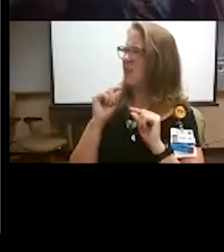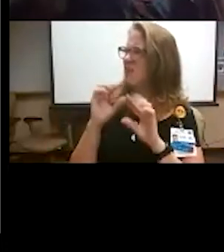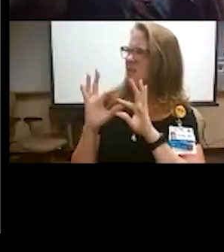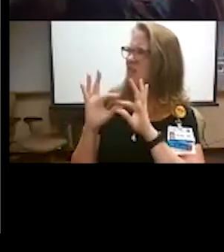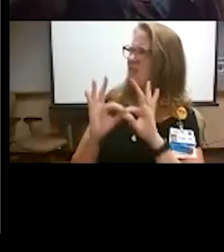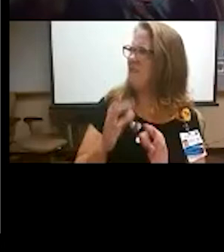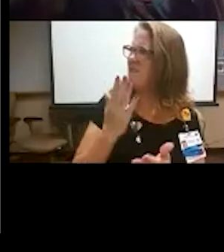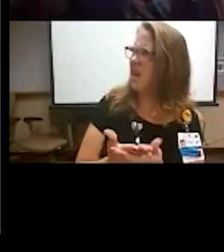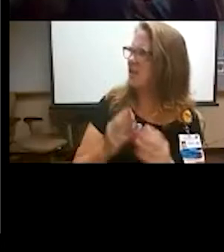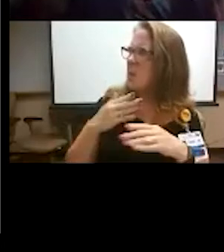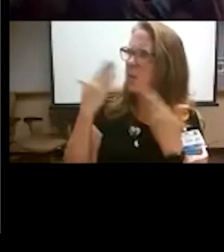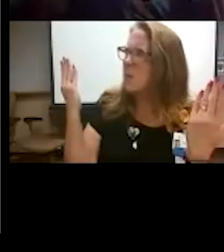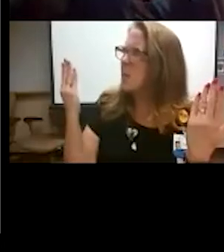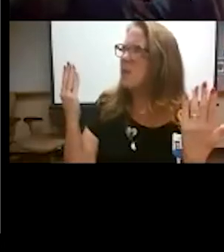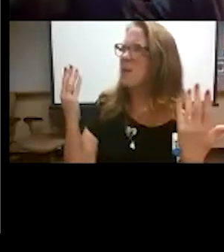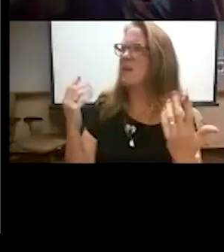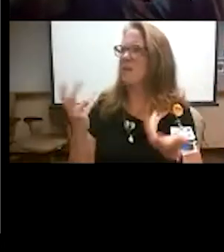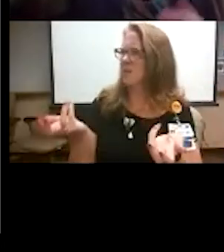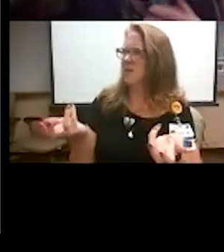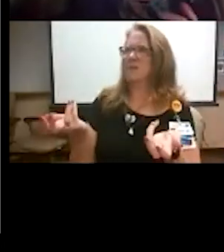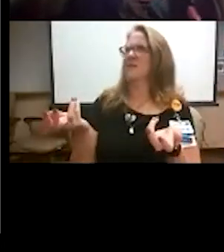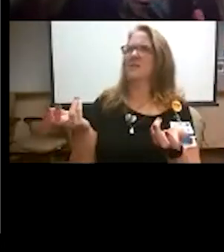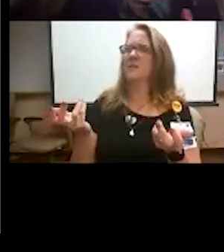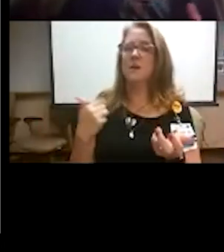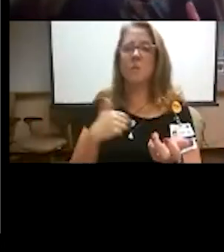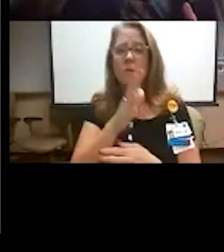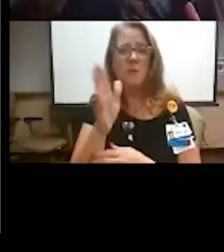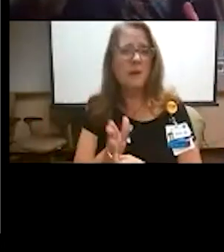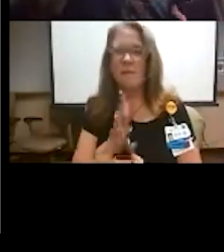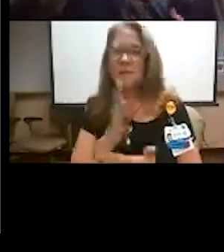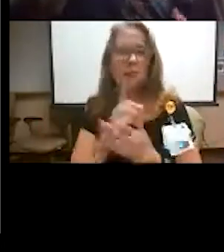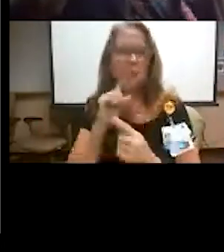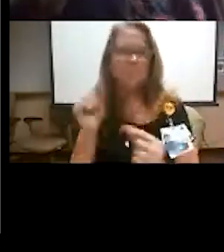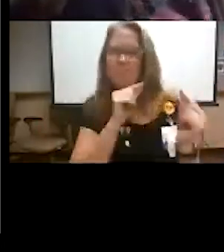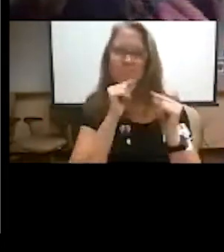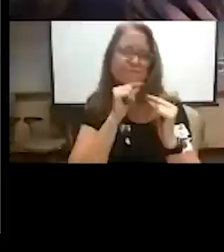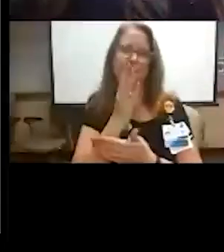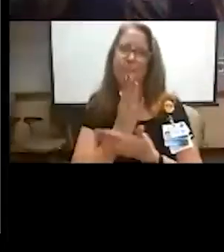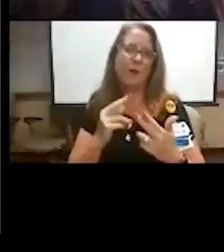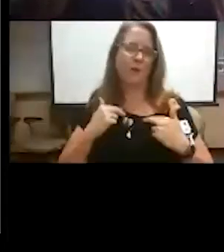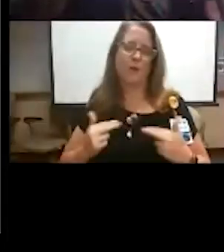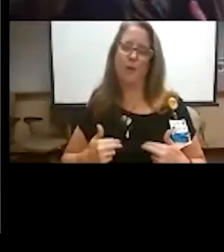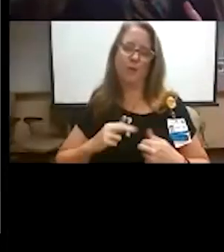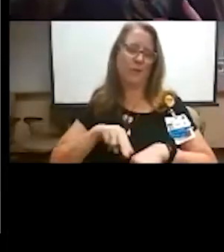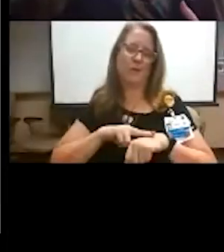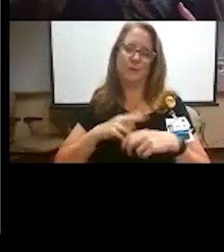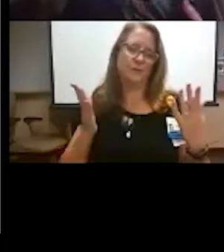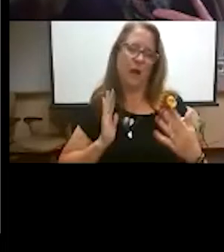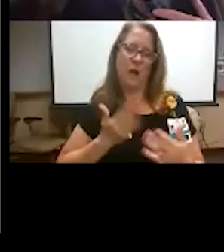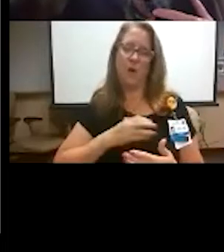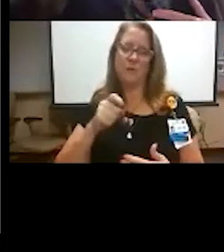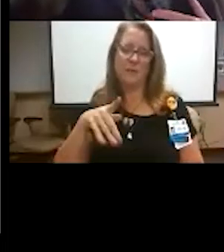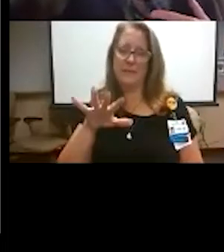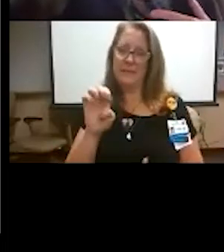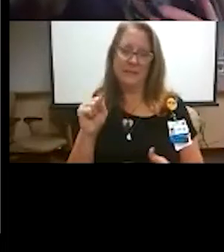any facts. And we will never stop gossiping. It's part of our species.